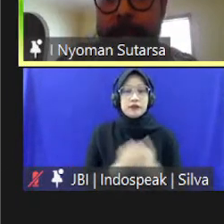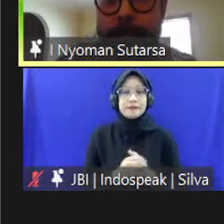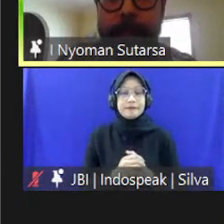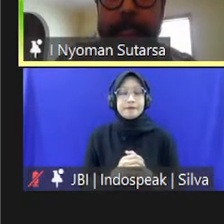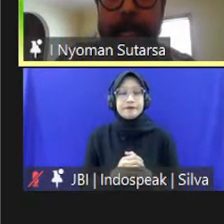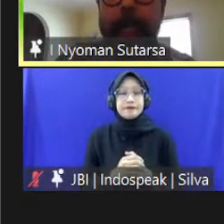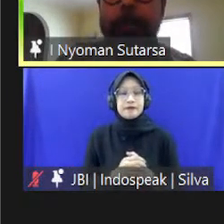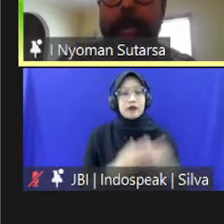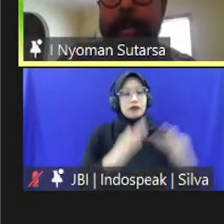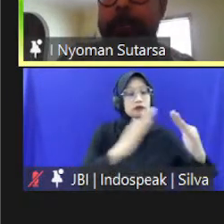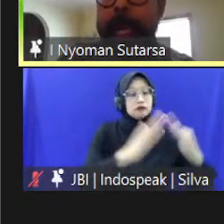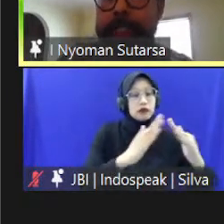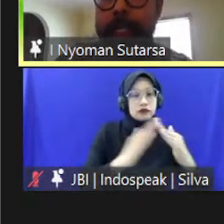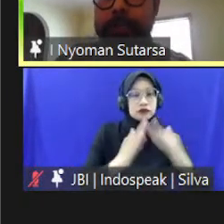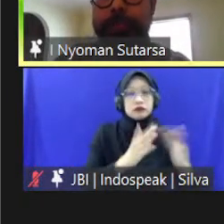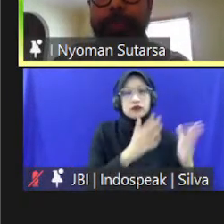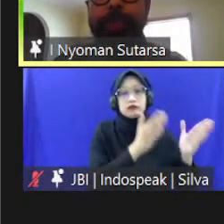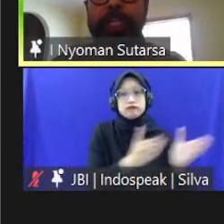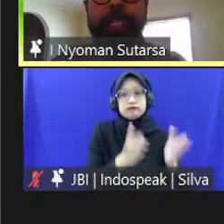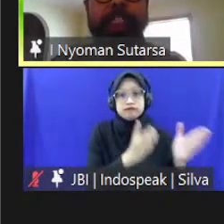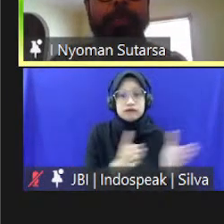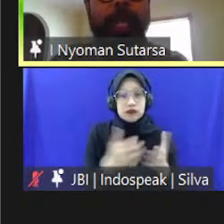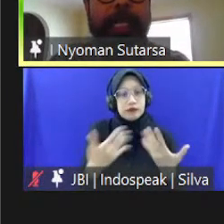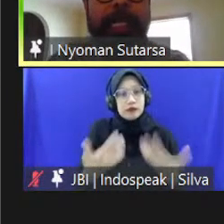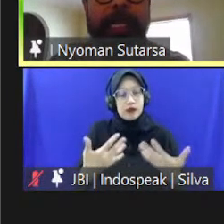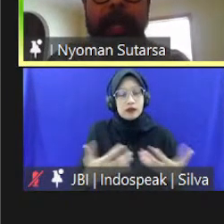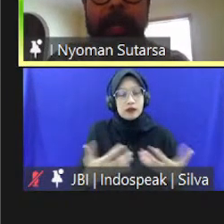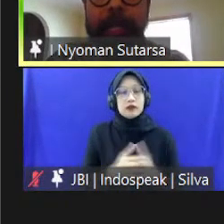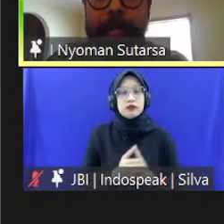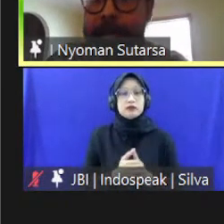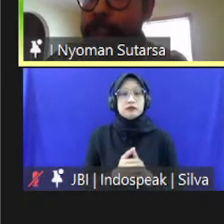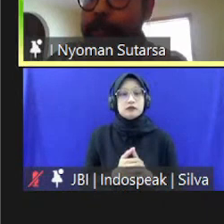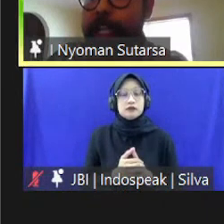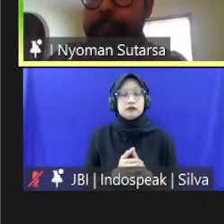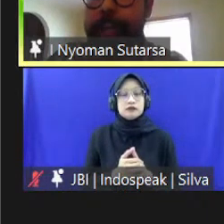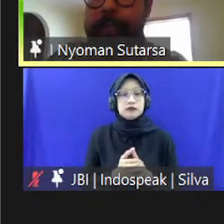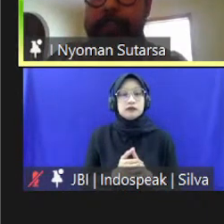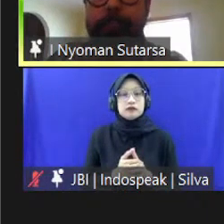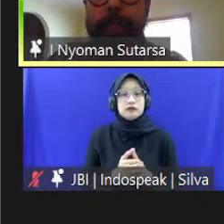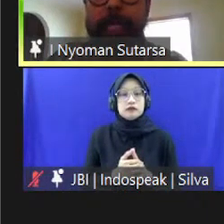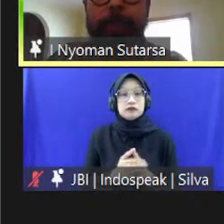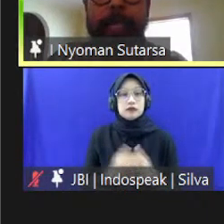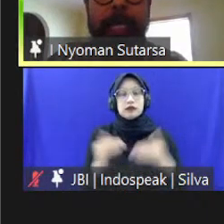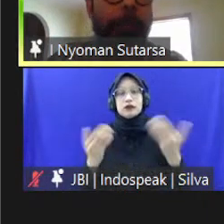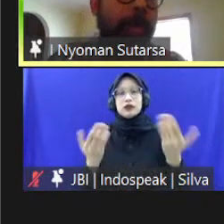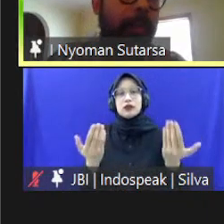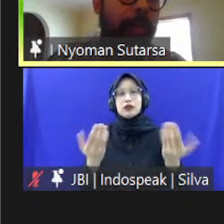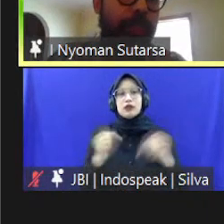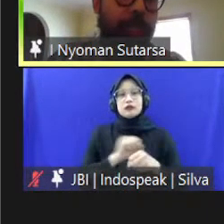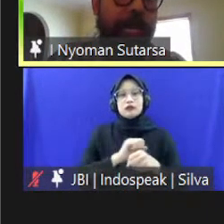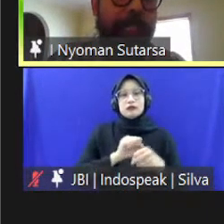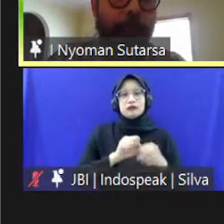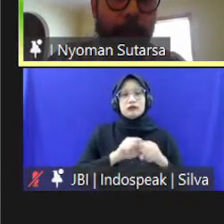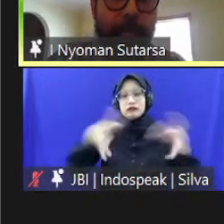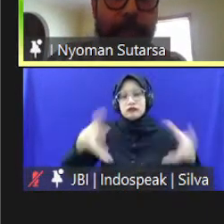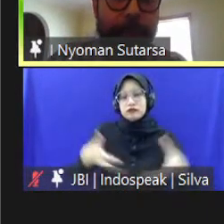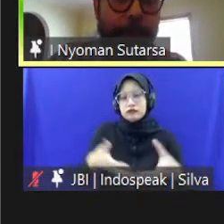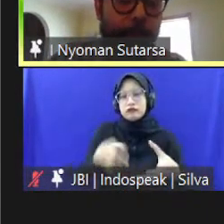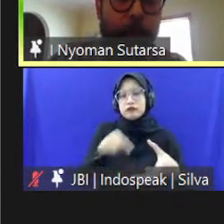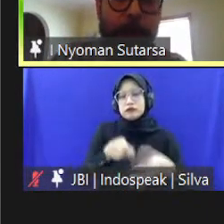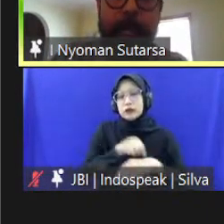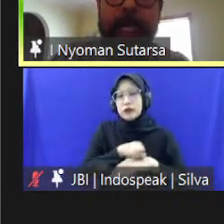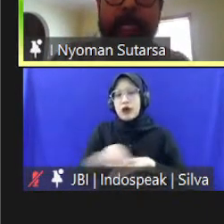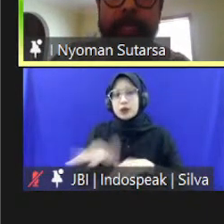living arrangement play a major contribution in explaining the inequitable effects of pandemic among the marginalized